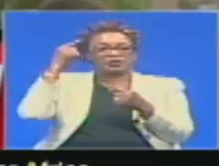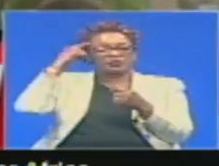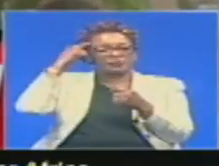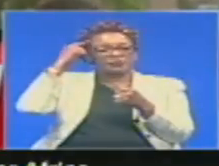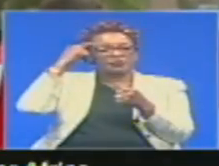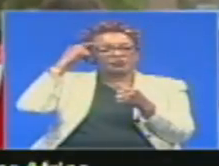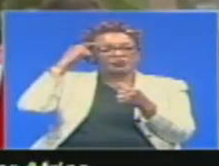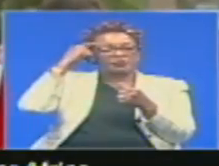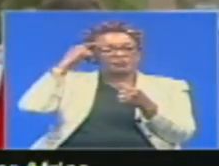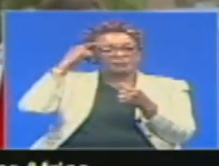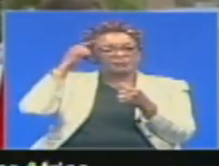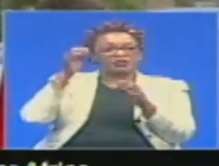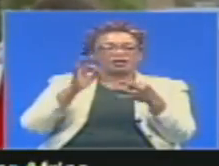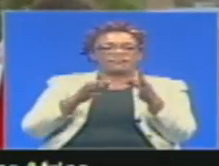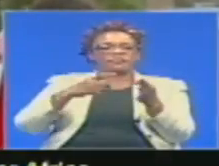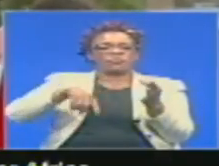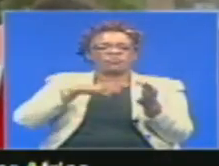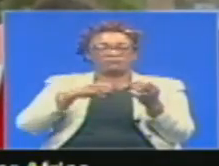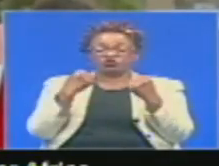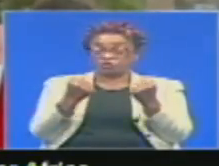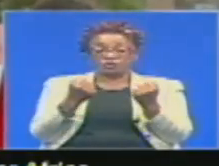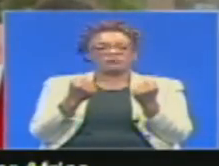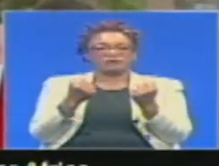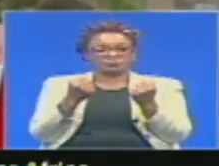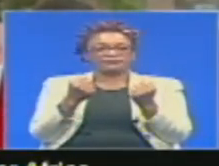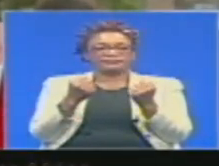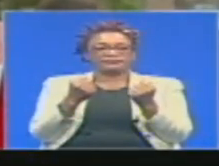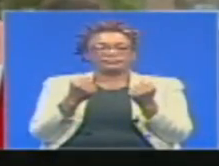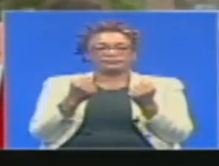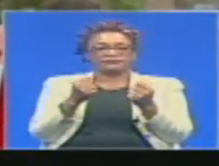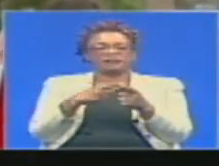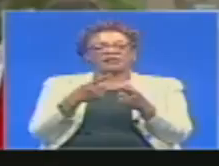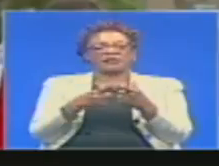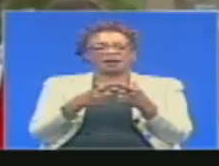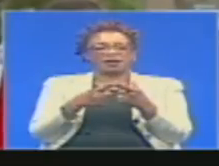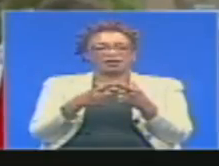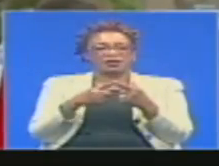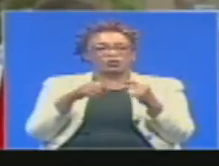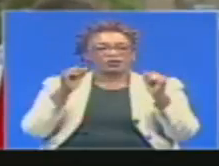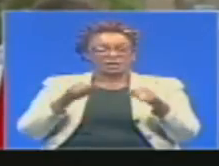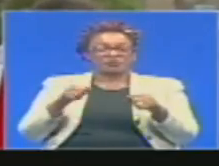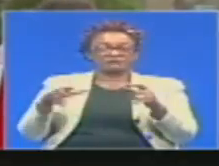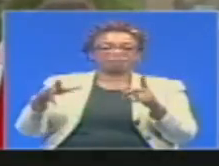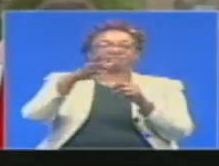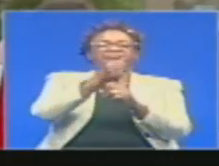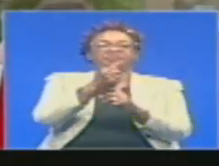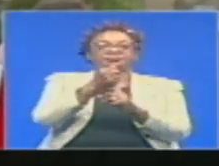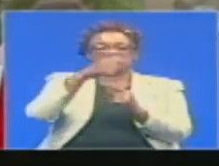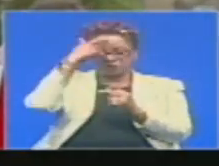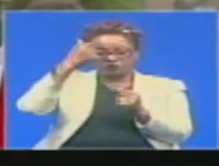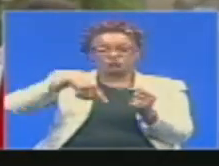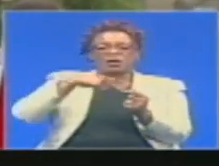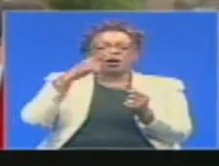mentally, kama tutakuwa mentally strong, tunaweza chukua win kwa sababu tuko home, na